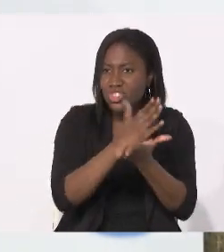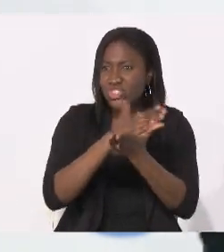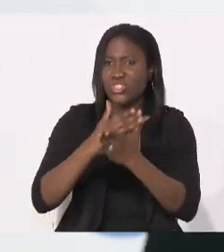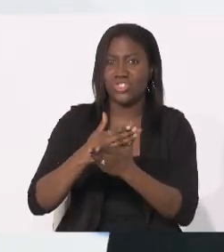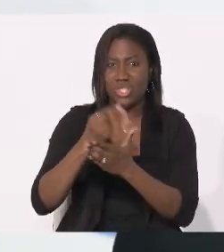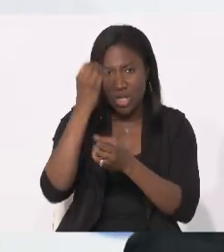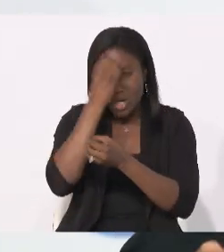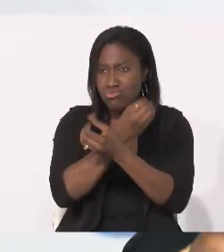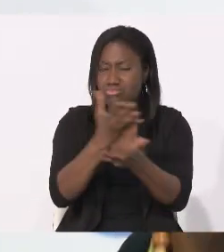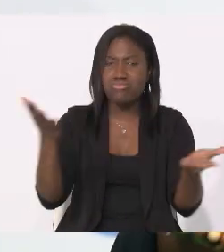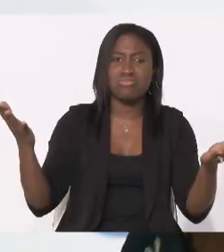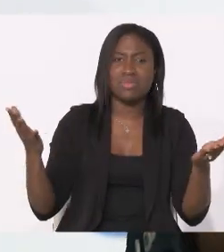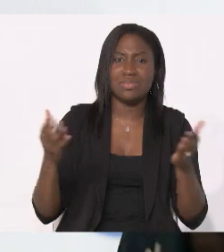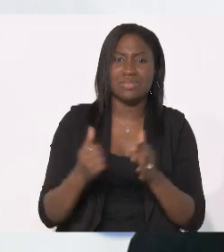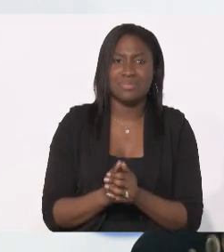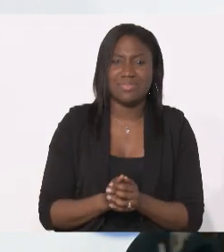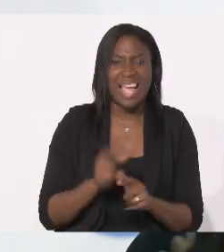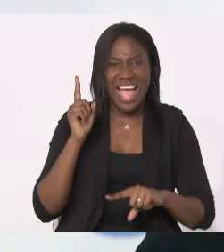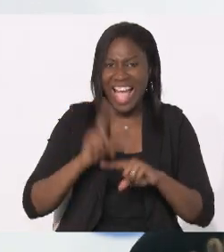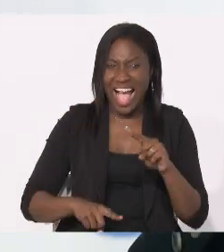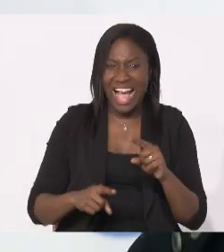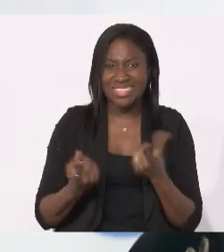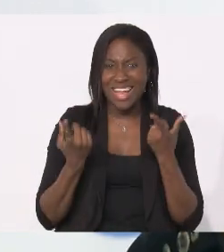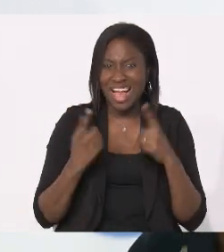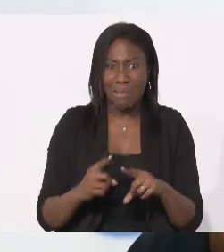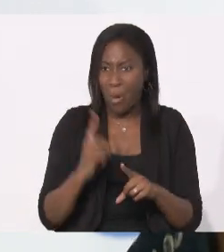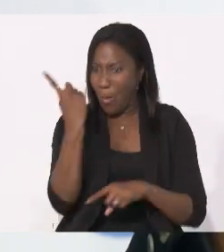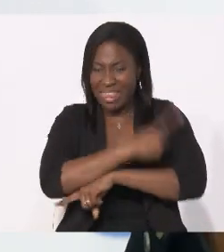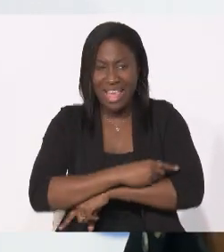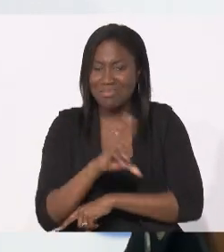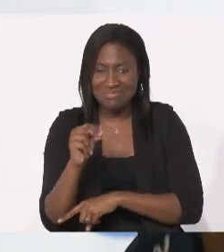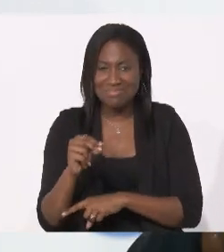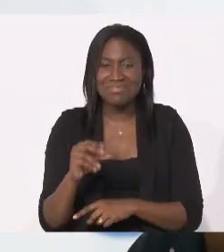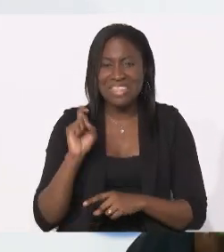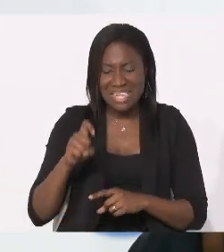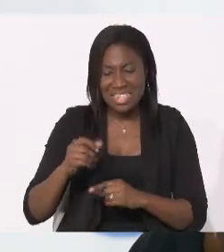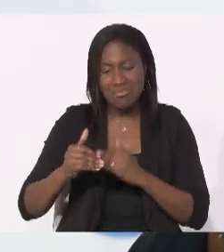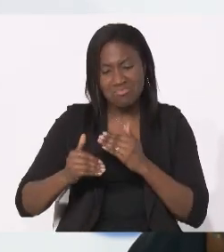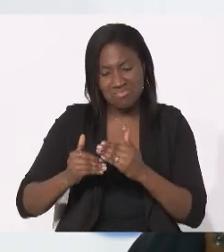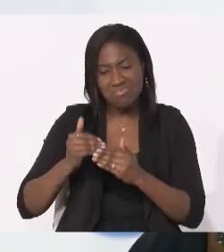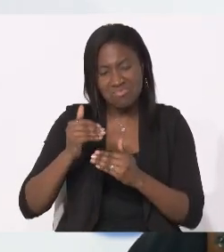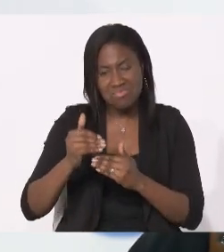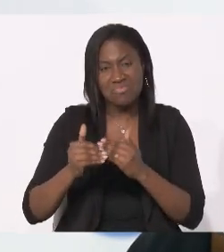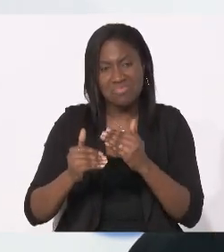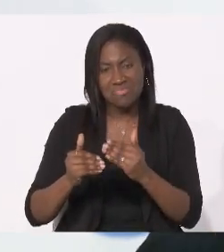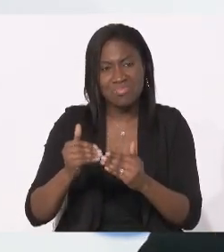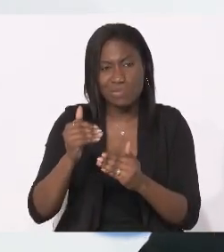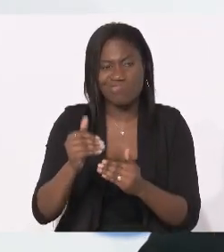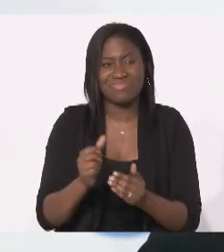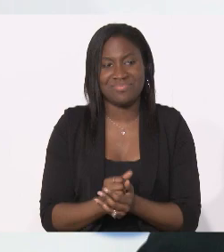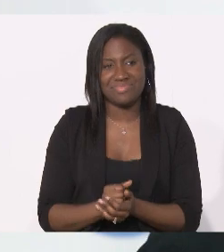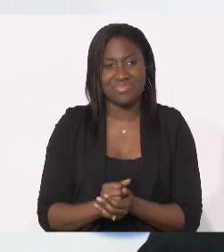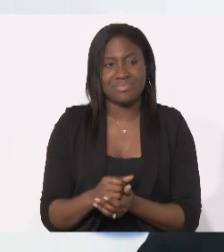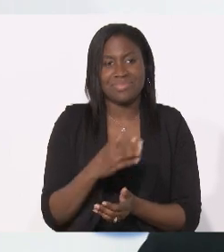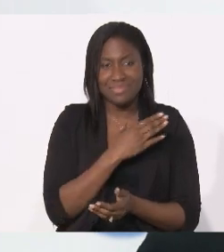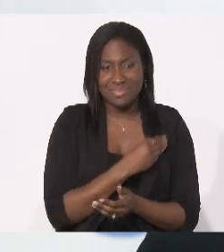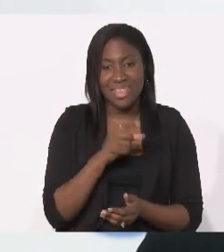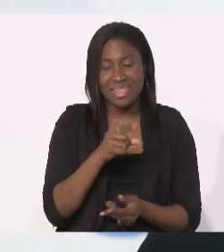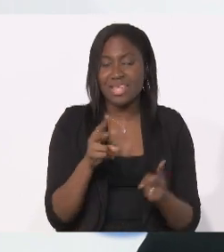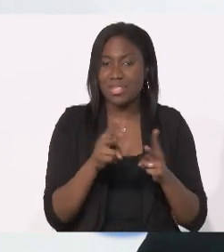is to create, exactly this ecosystem. Create a platform, create channels so that